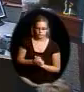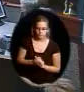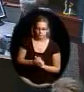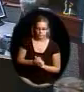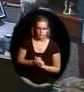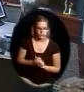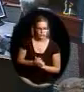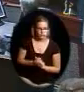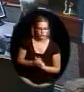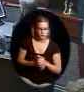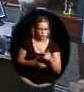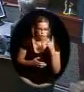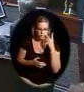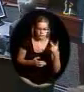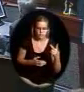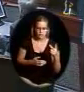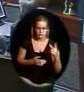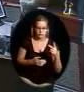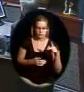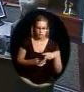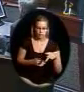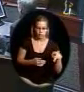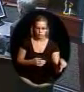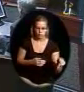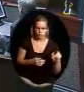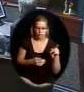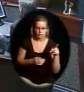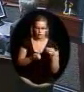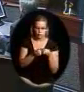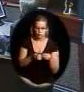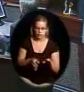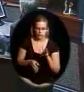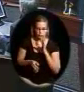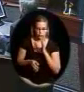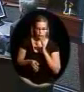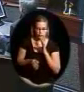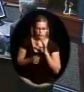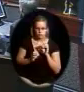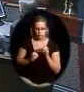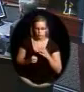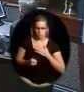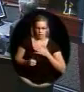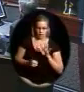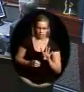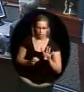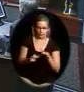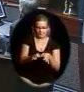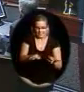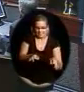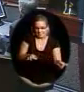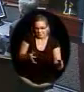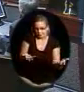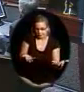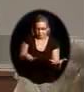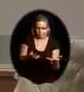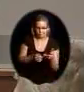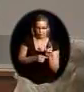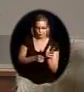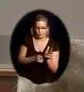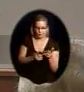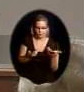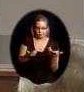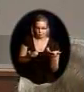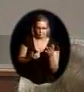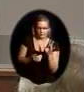We will see the slides without any talking, and so I'll deliver my 4 sentences about it. In 3 minutes and